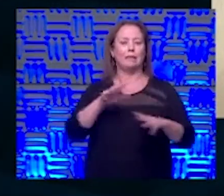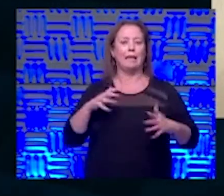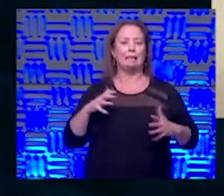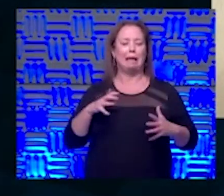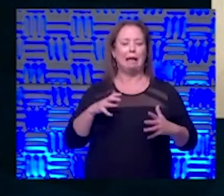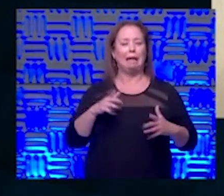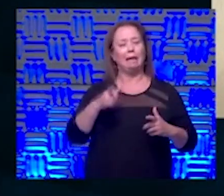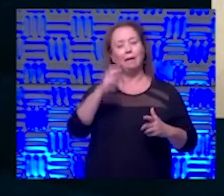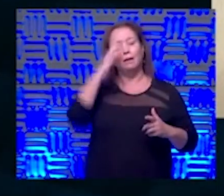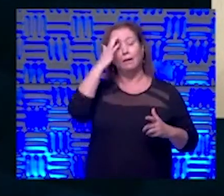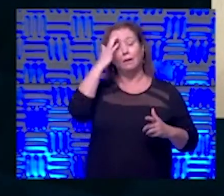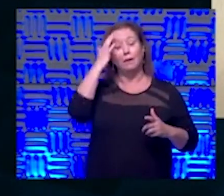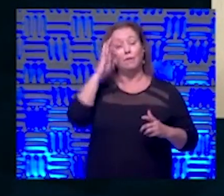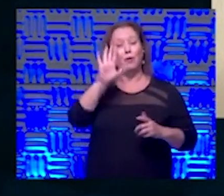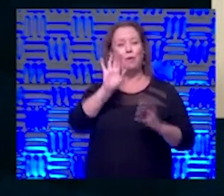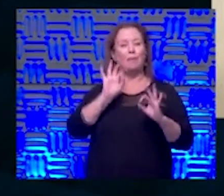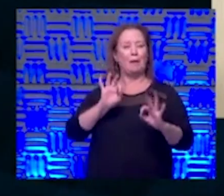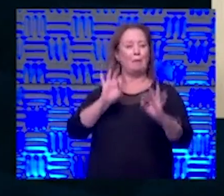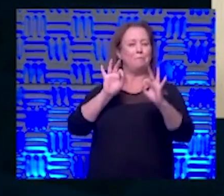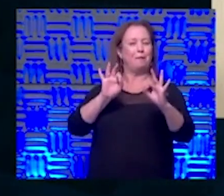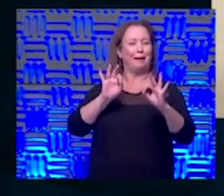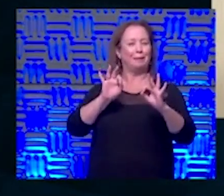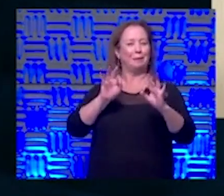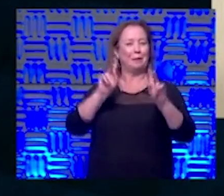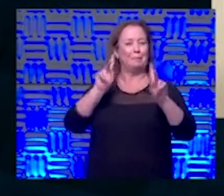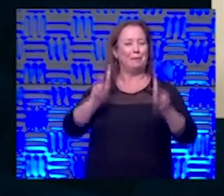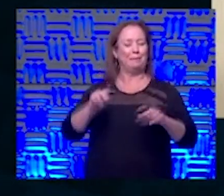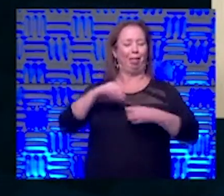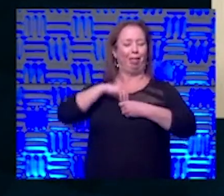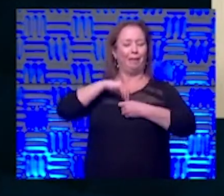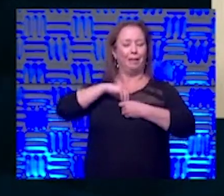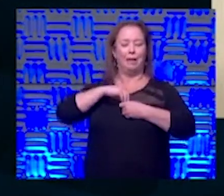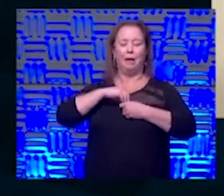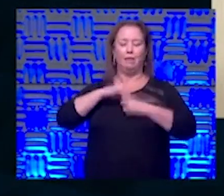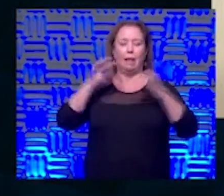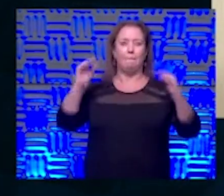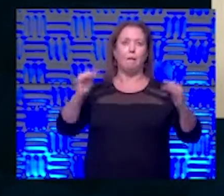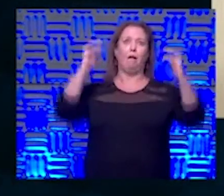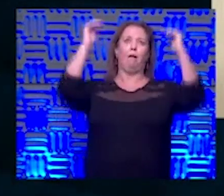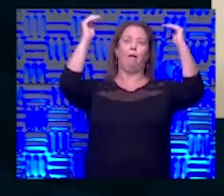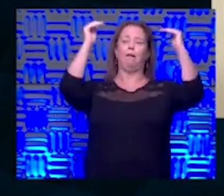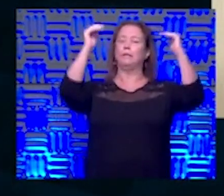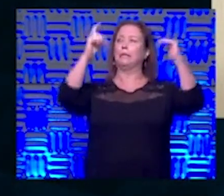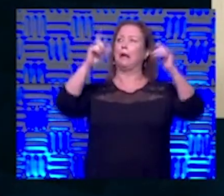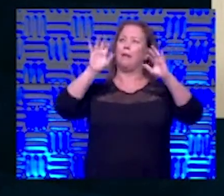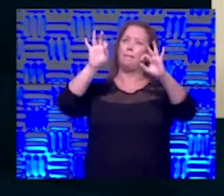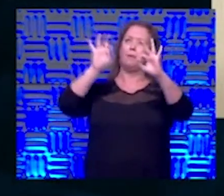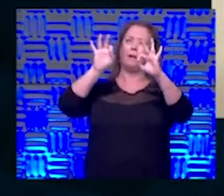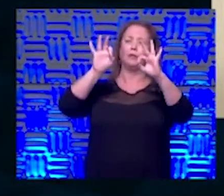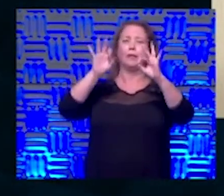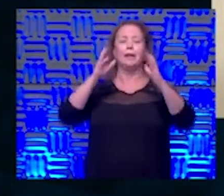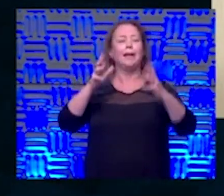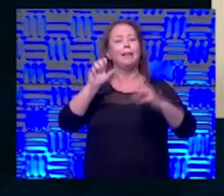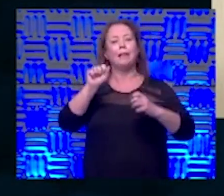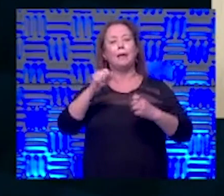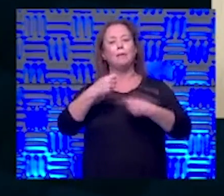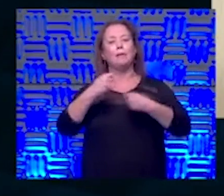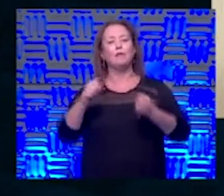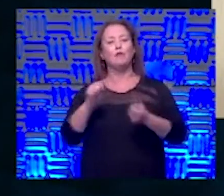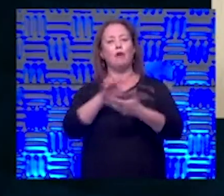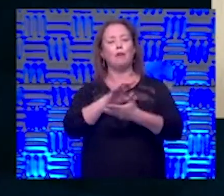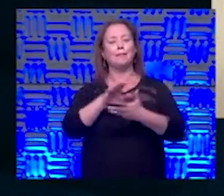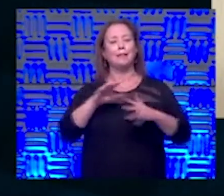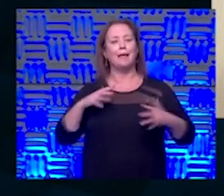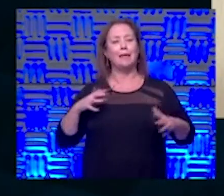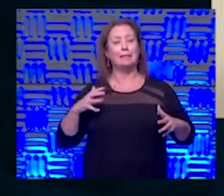For those that are perfectionistic by nature, that bar is so high that they must always hit. That creates anxiety. And so if we can lower that